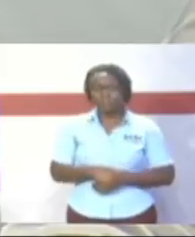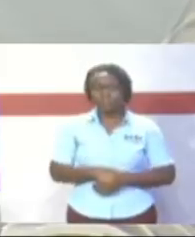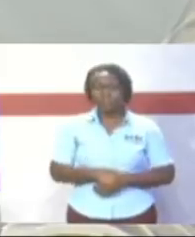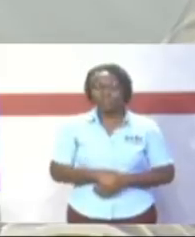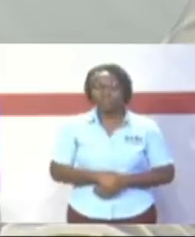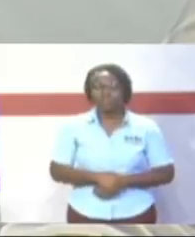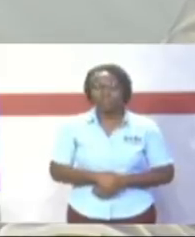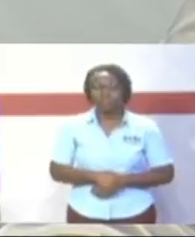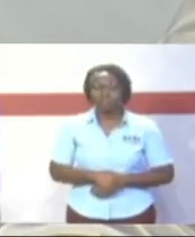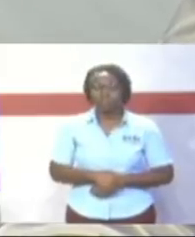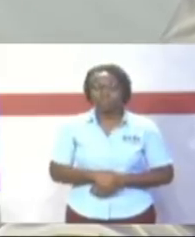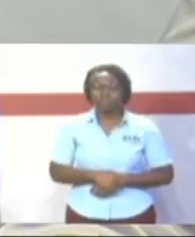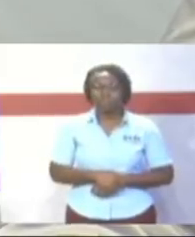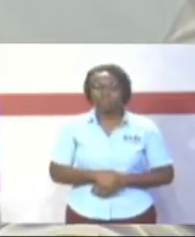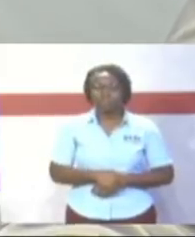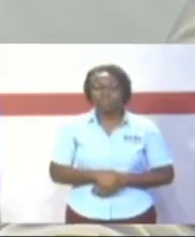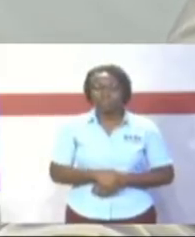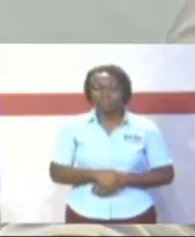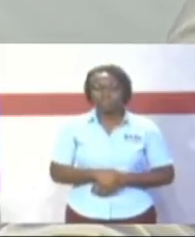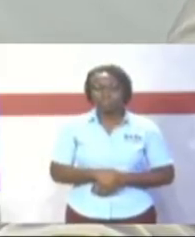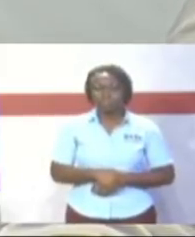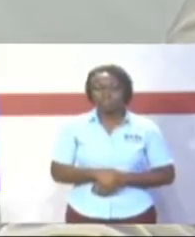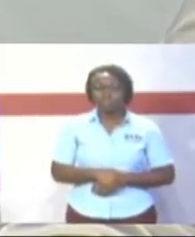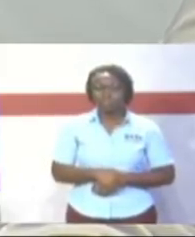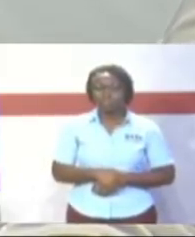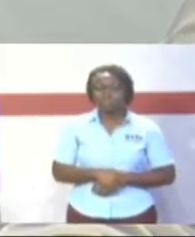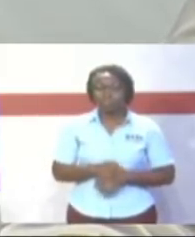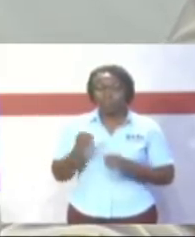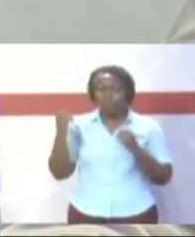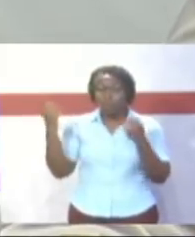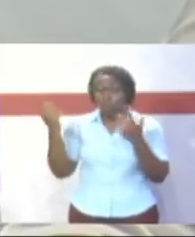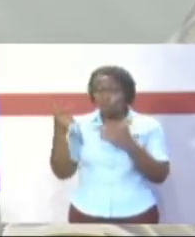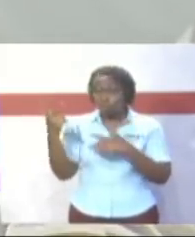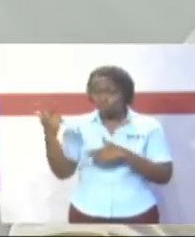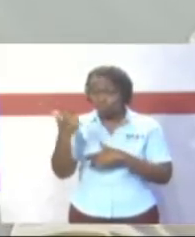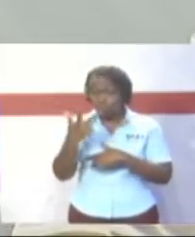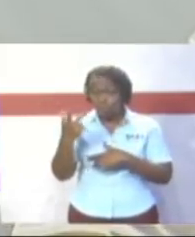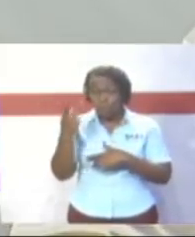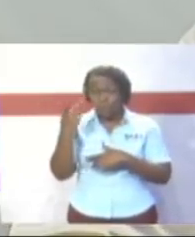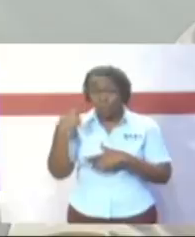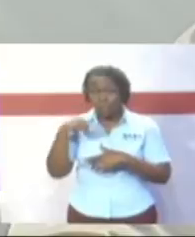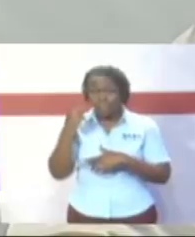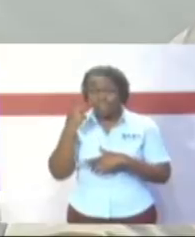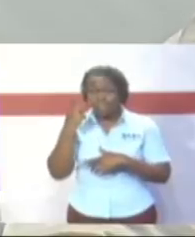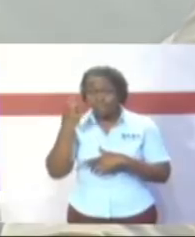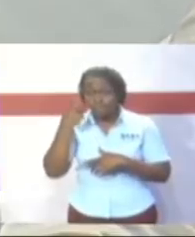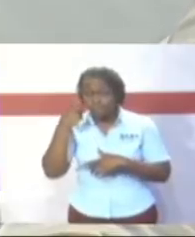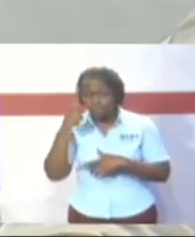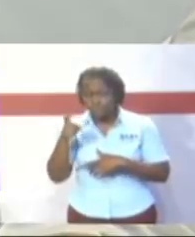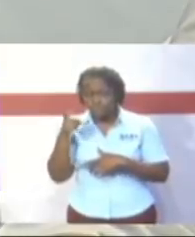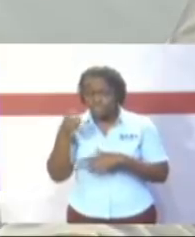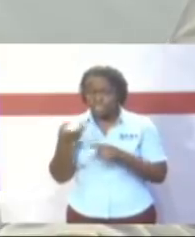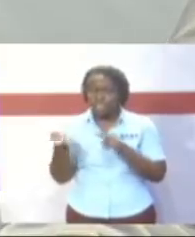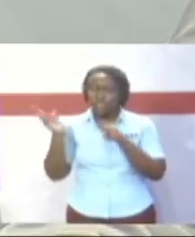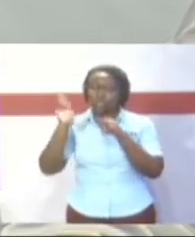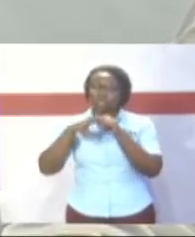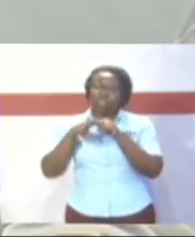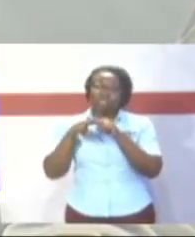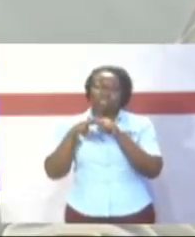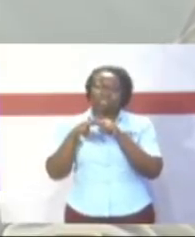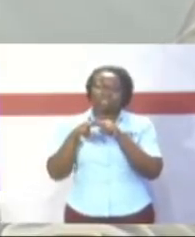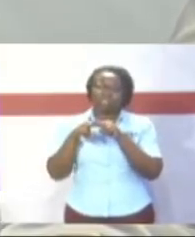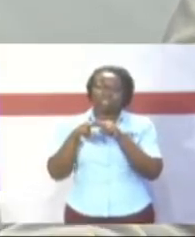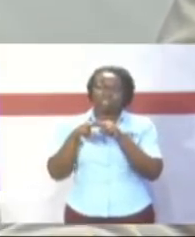and emergency in Toko. At all of these, we are seeing increases. We're doing upwards of 25 swabs